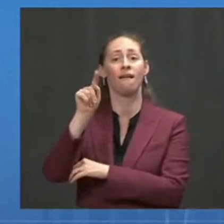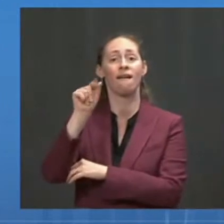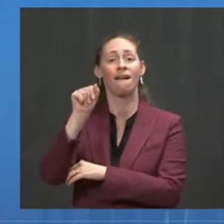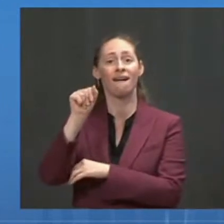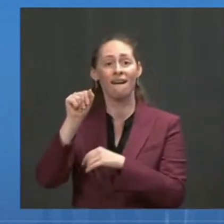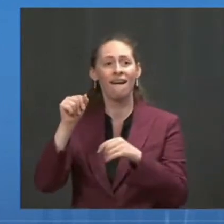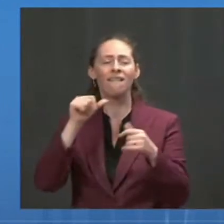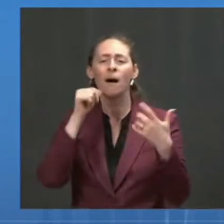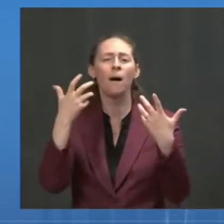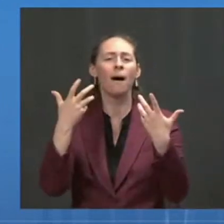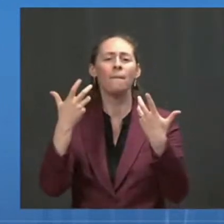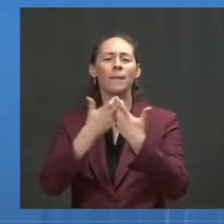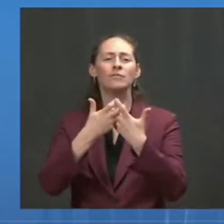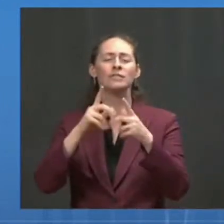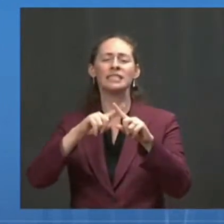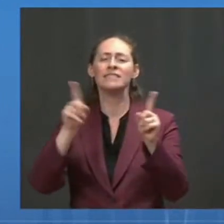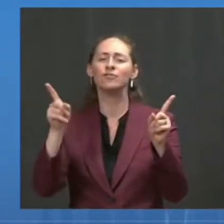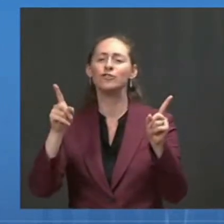Next question.